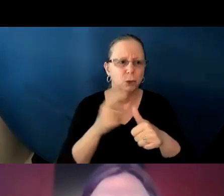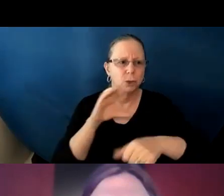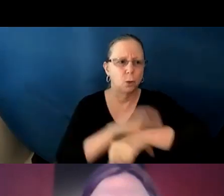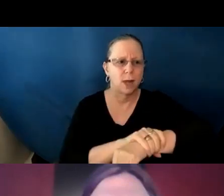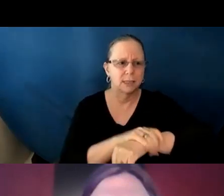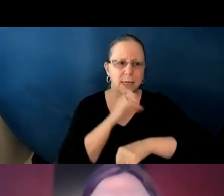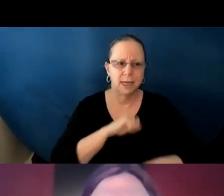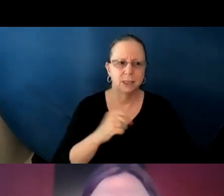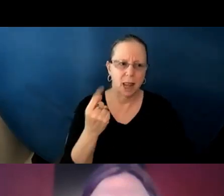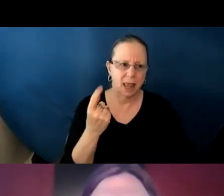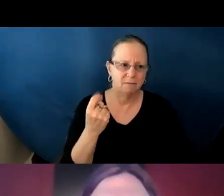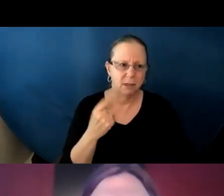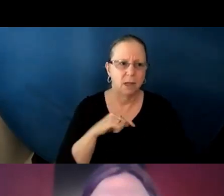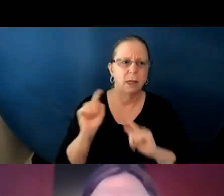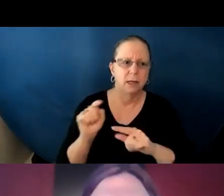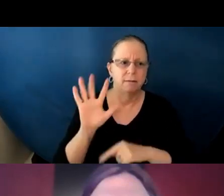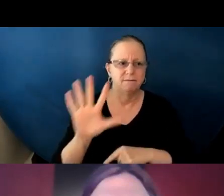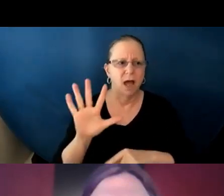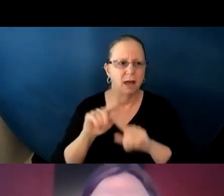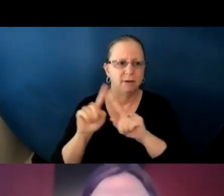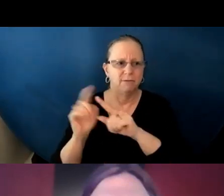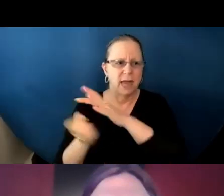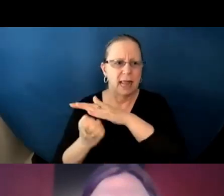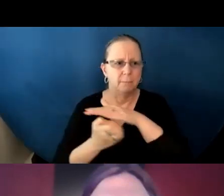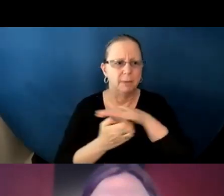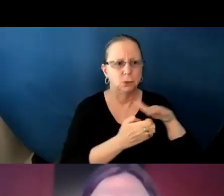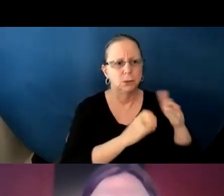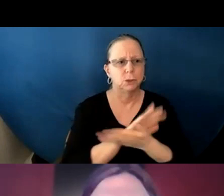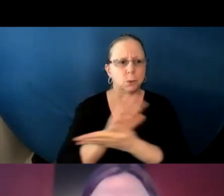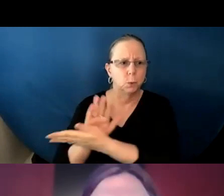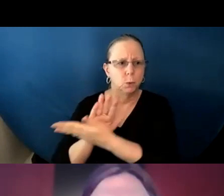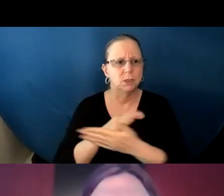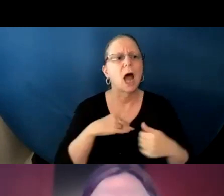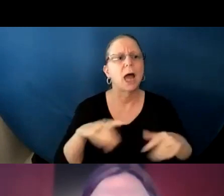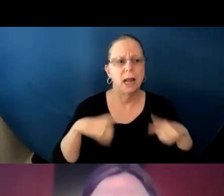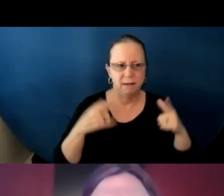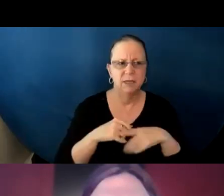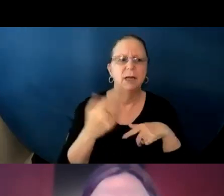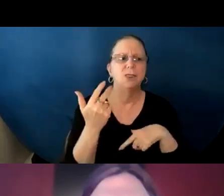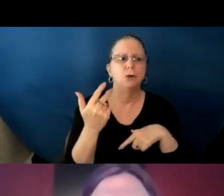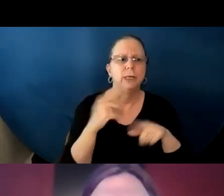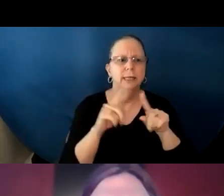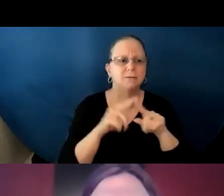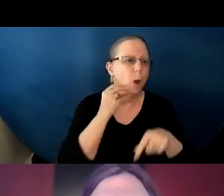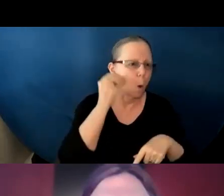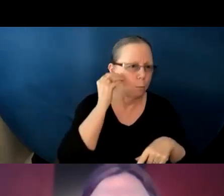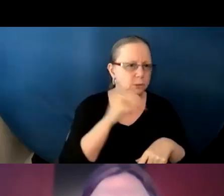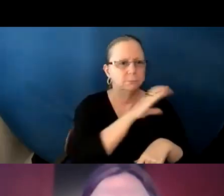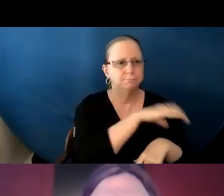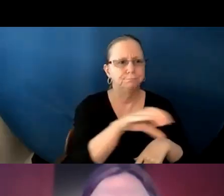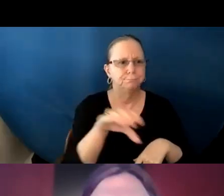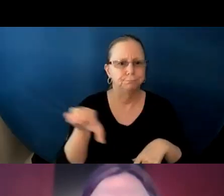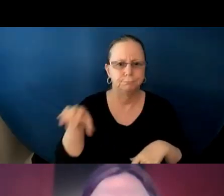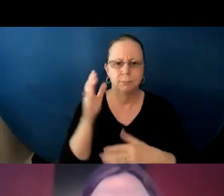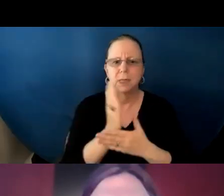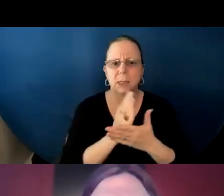old. I attended 5 different elementary schools. I lived in 13 different homes. Some of those were